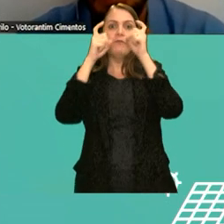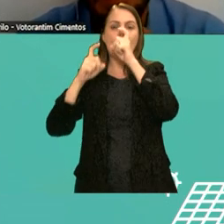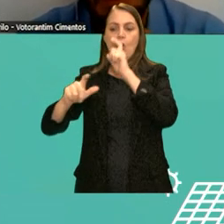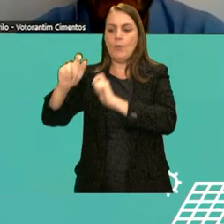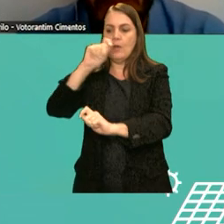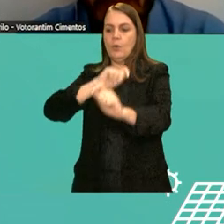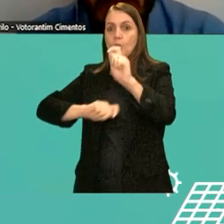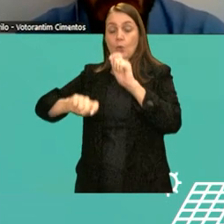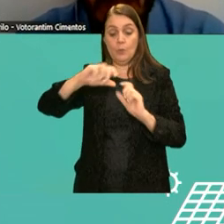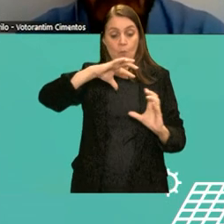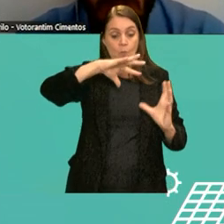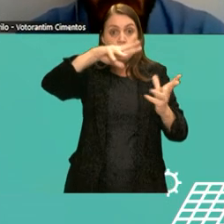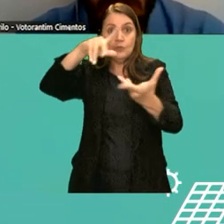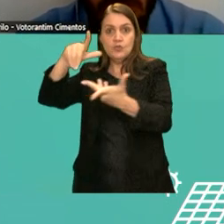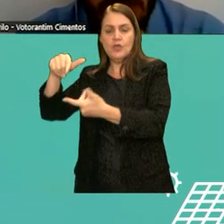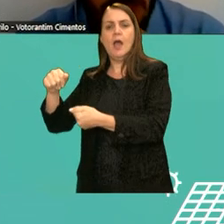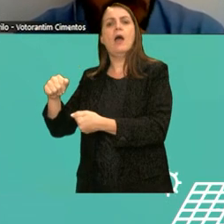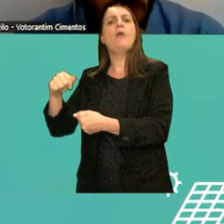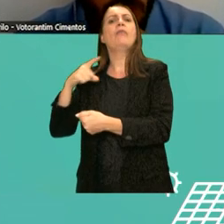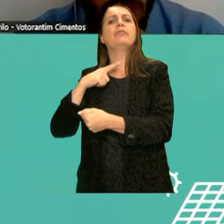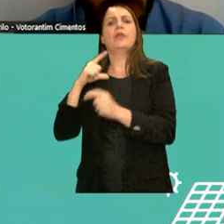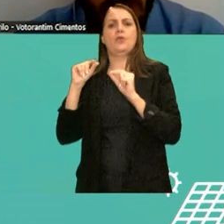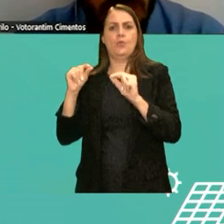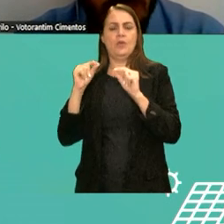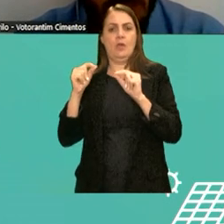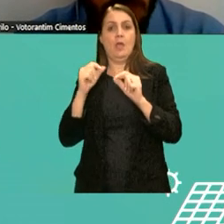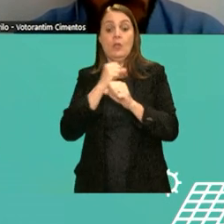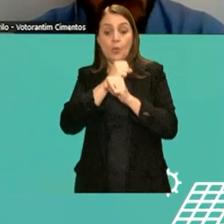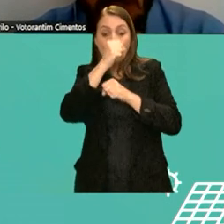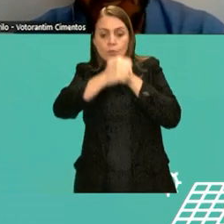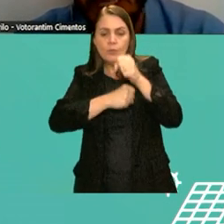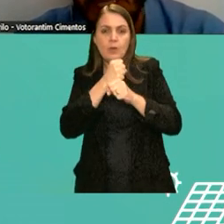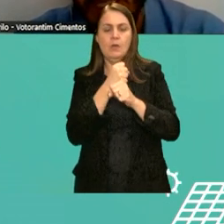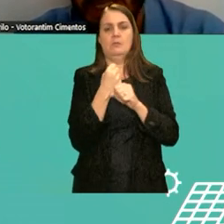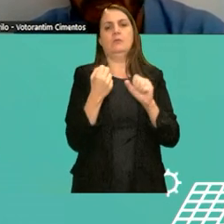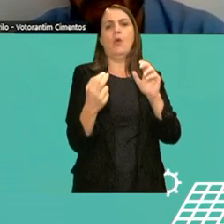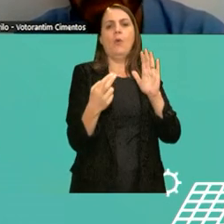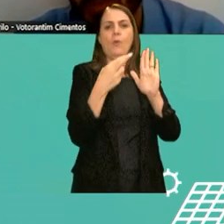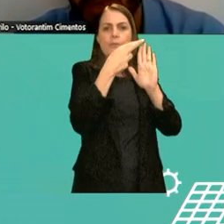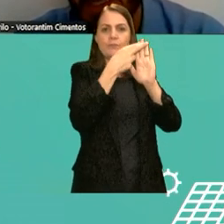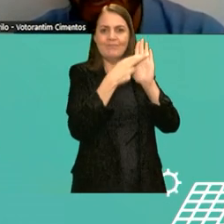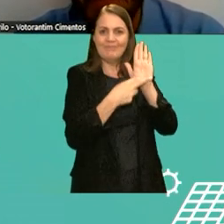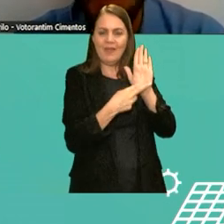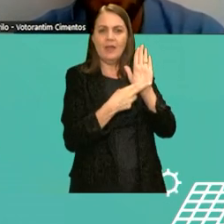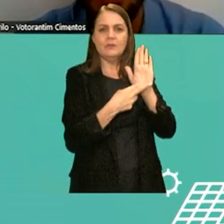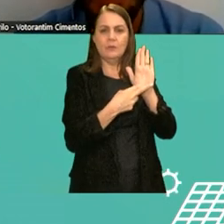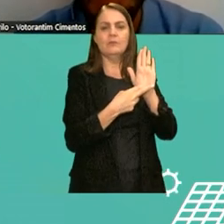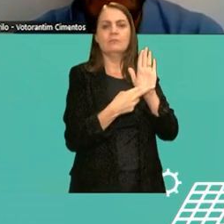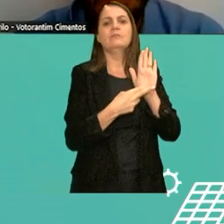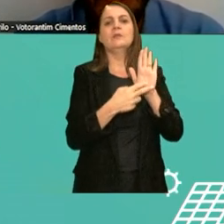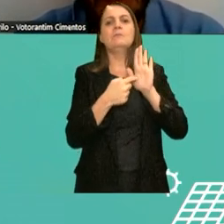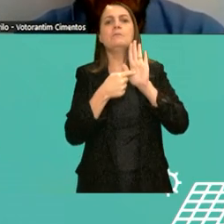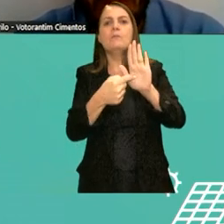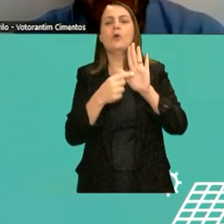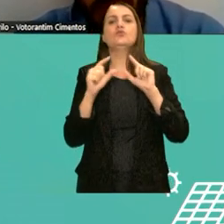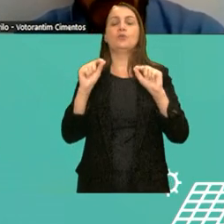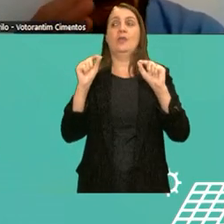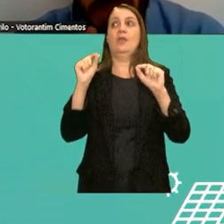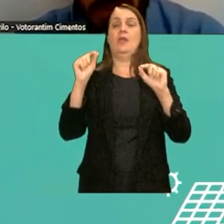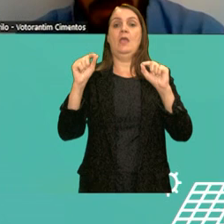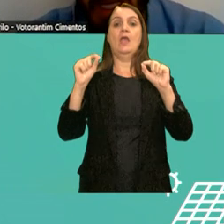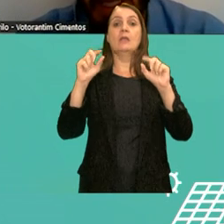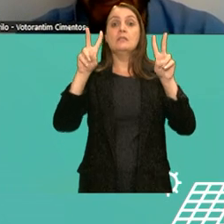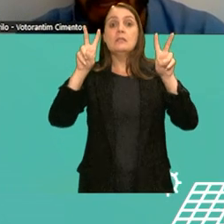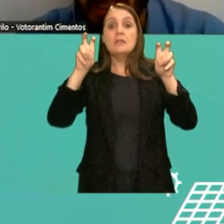Forum, we have a global report, annual report, and climate changes are always in the